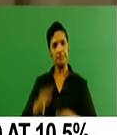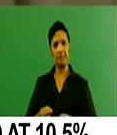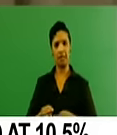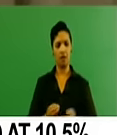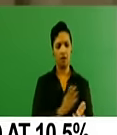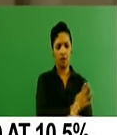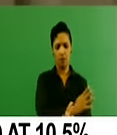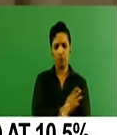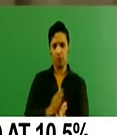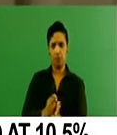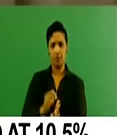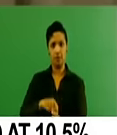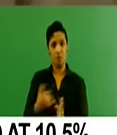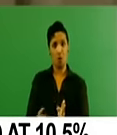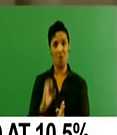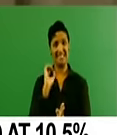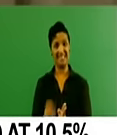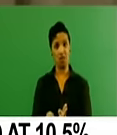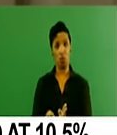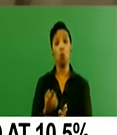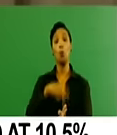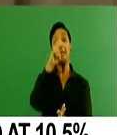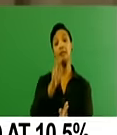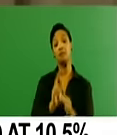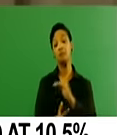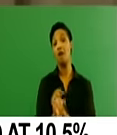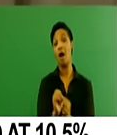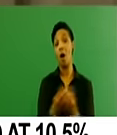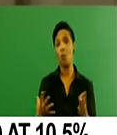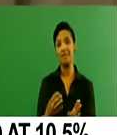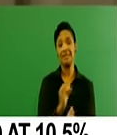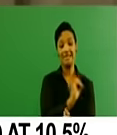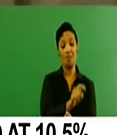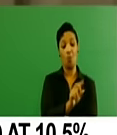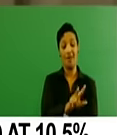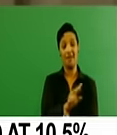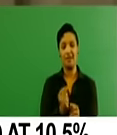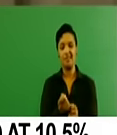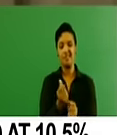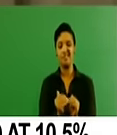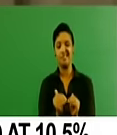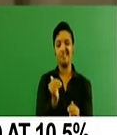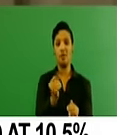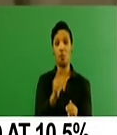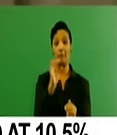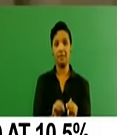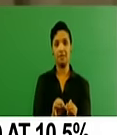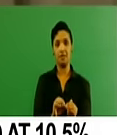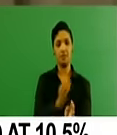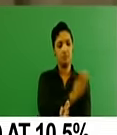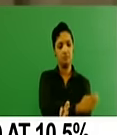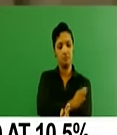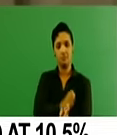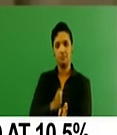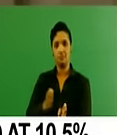this year would require growth of between 0.8 and 1% for each one of the remaining quarters.